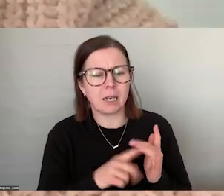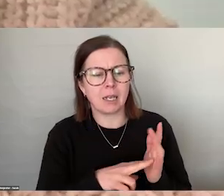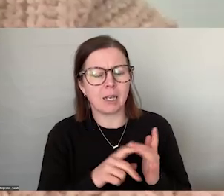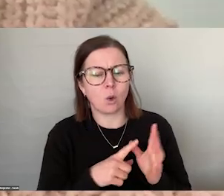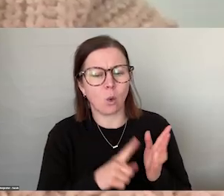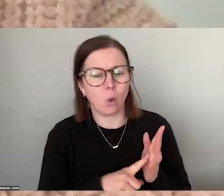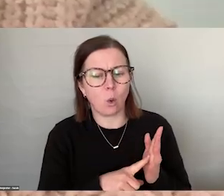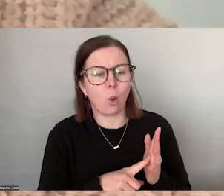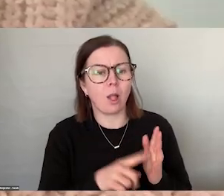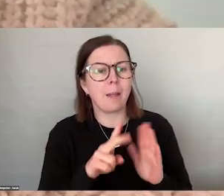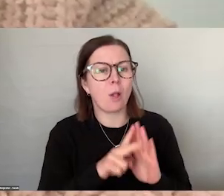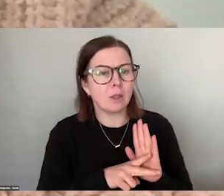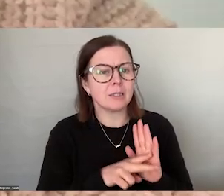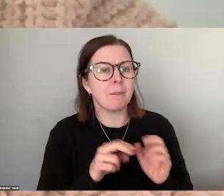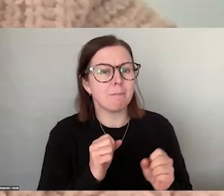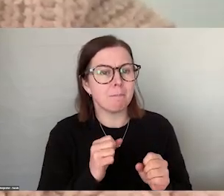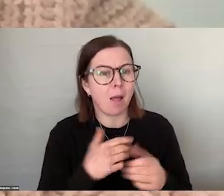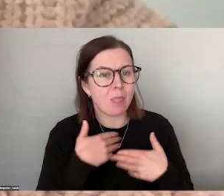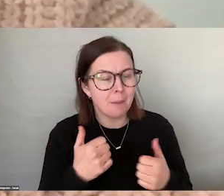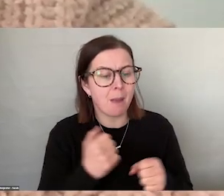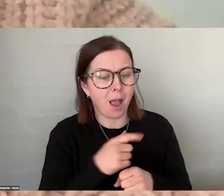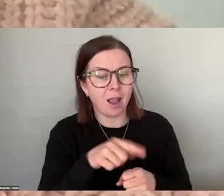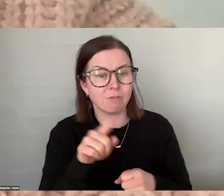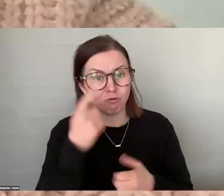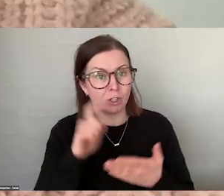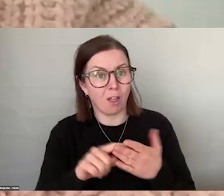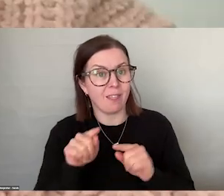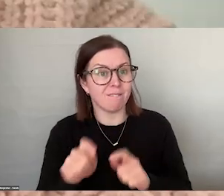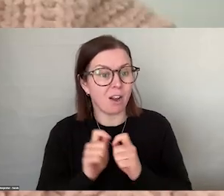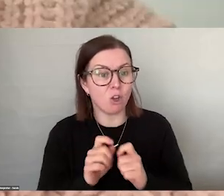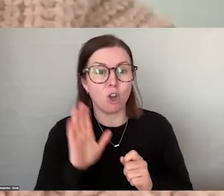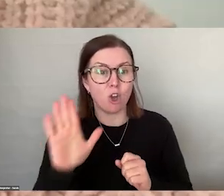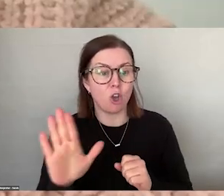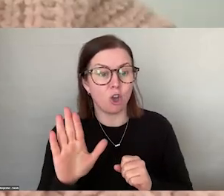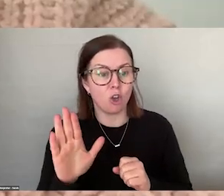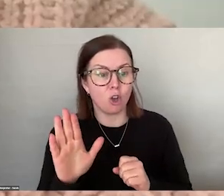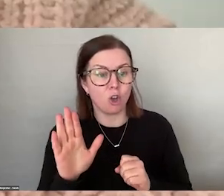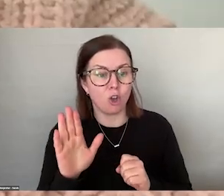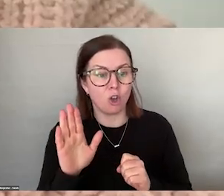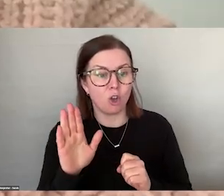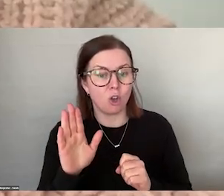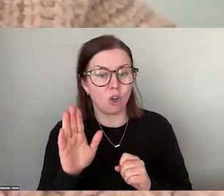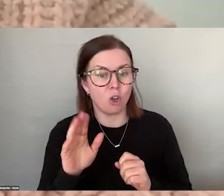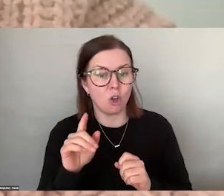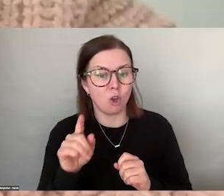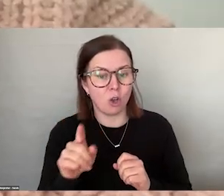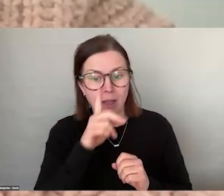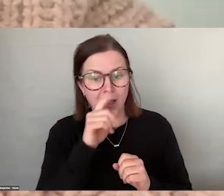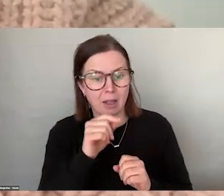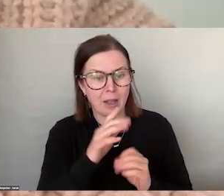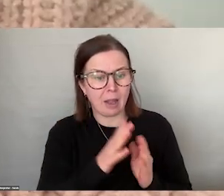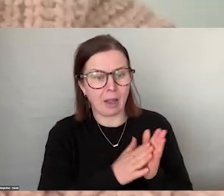health leaders recognize and act on that value. From your perspective, how can we motivate healthcare decision makers to generally